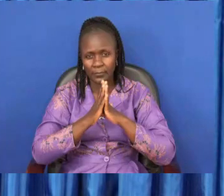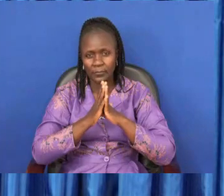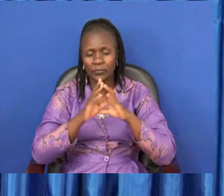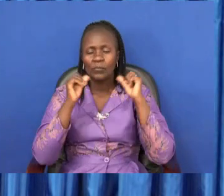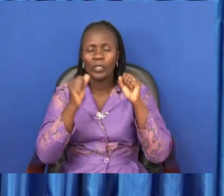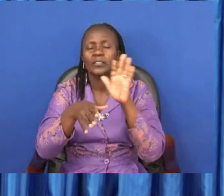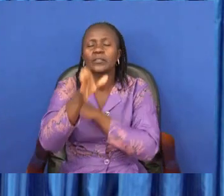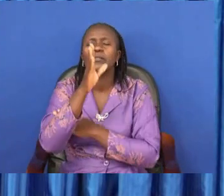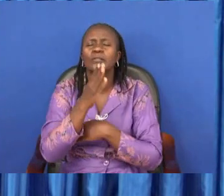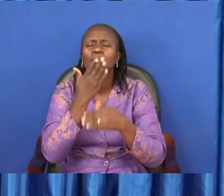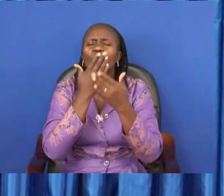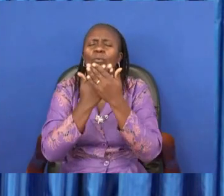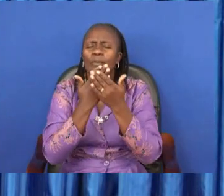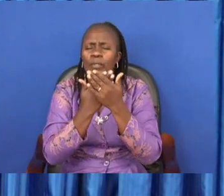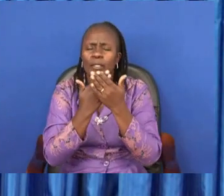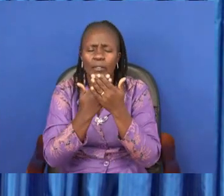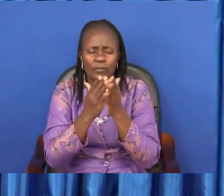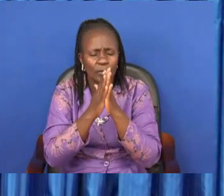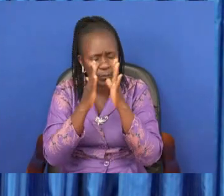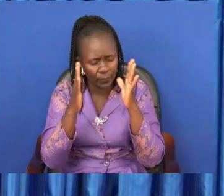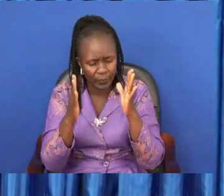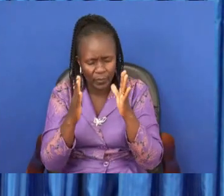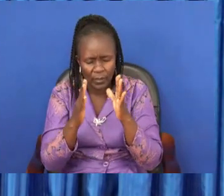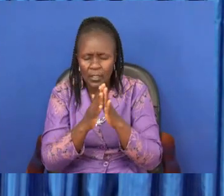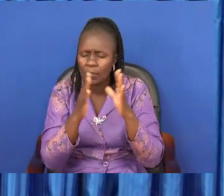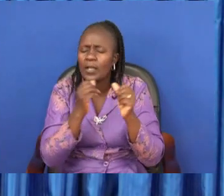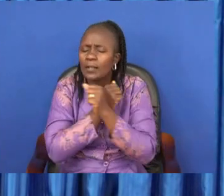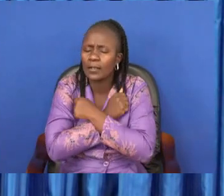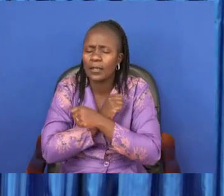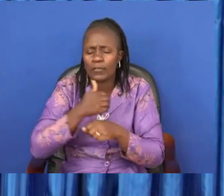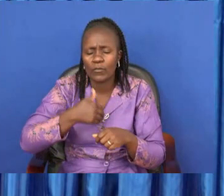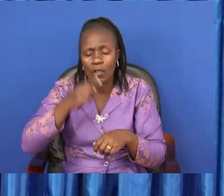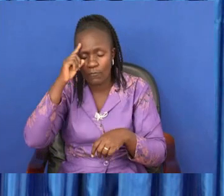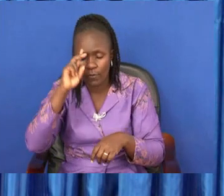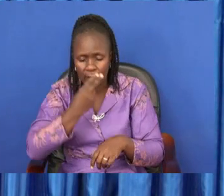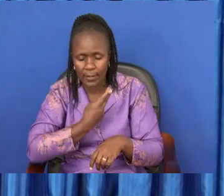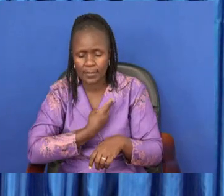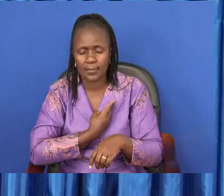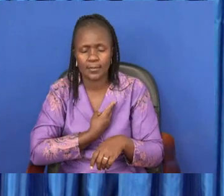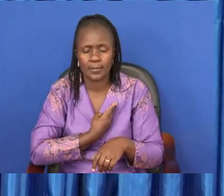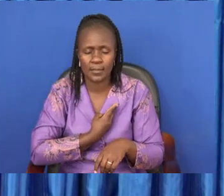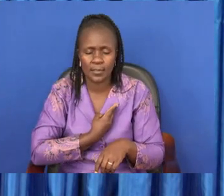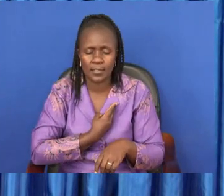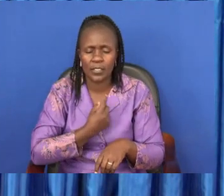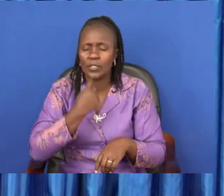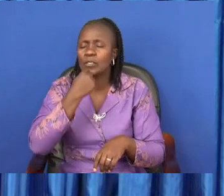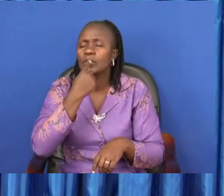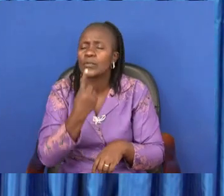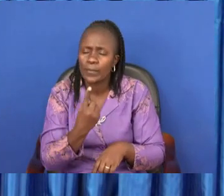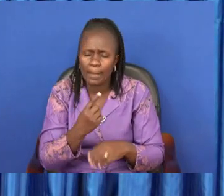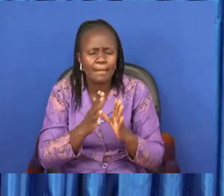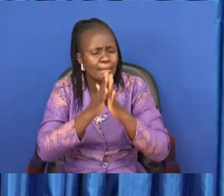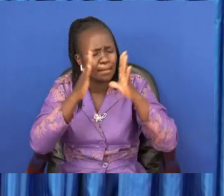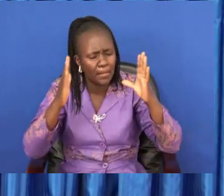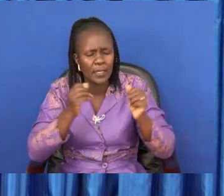Almighty God, we are so grateful for the much love you have for us. So